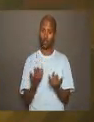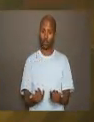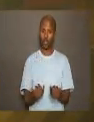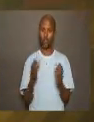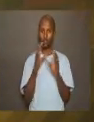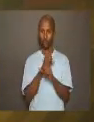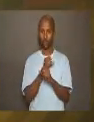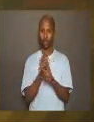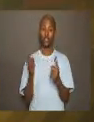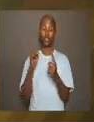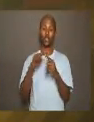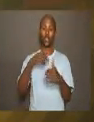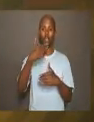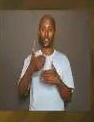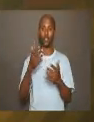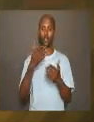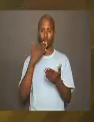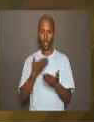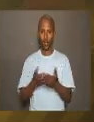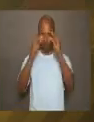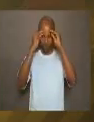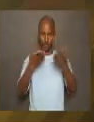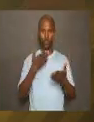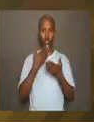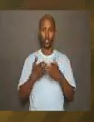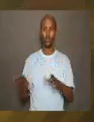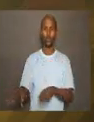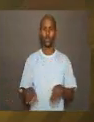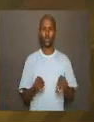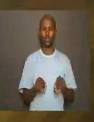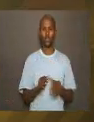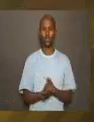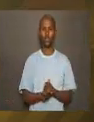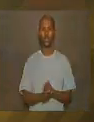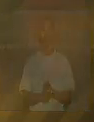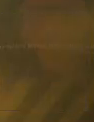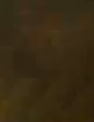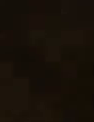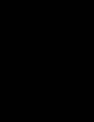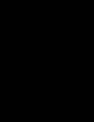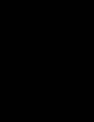today, students. Until next lesson, thank you, teacher. Thank you, students.